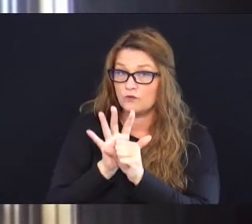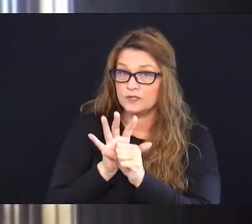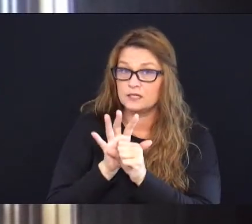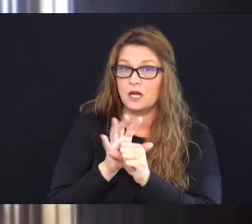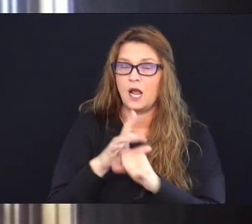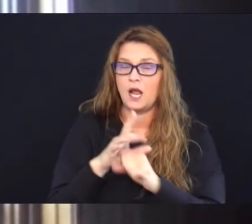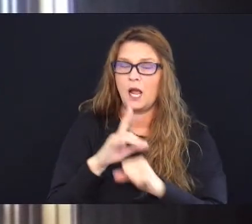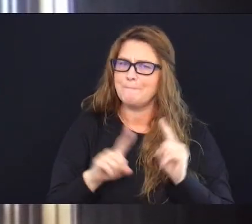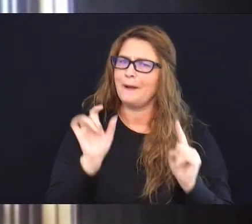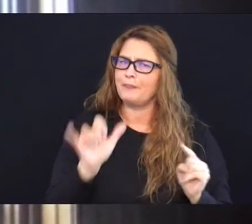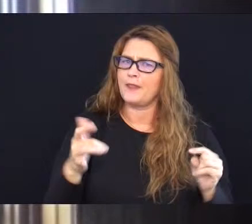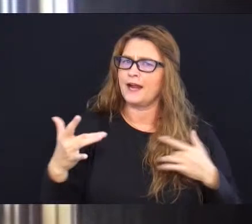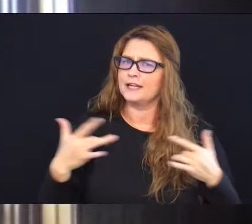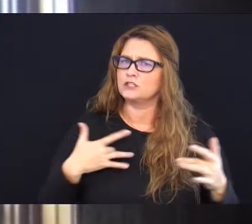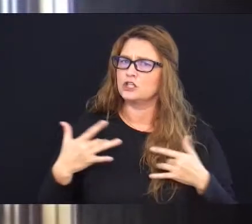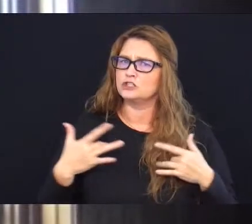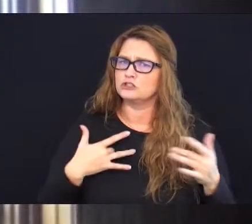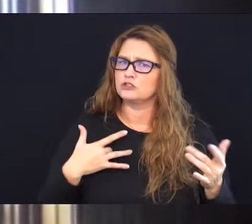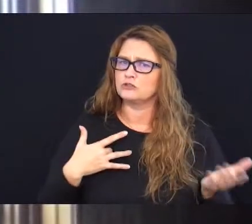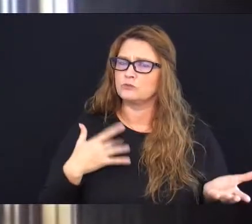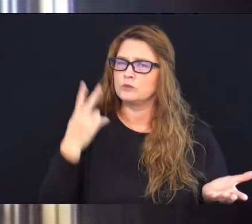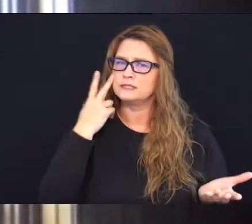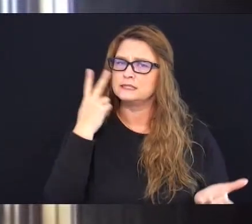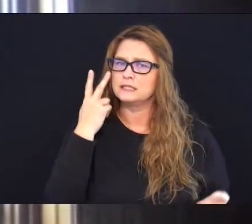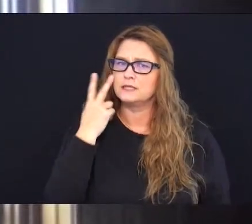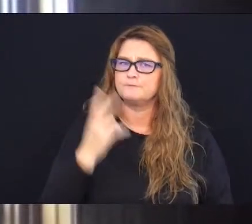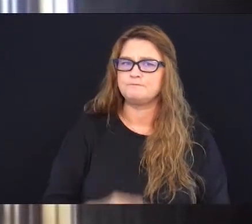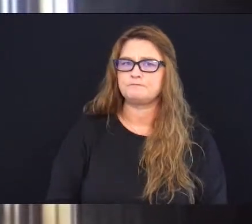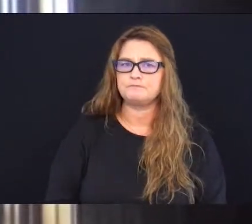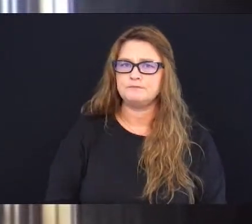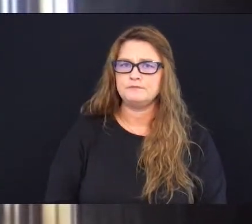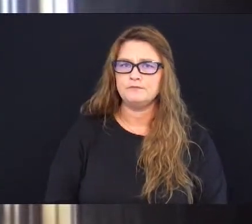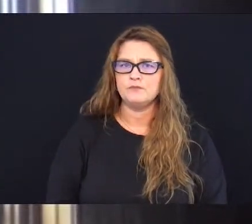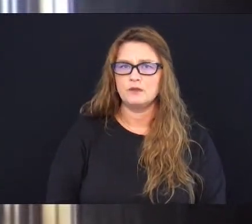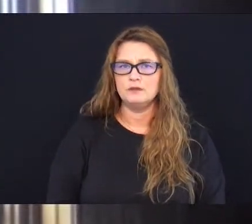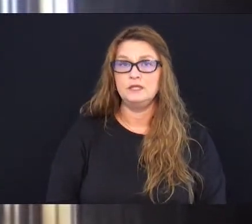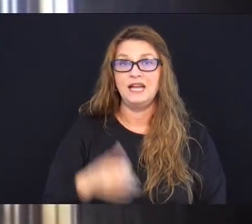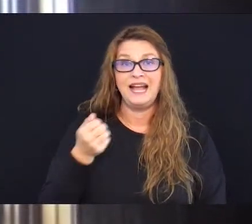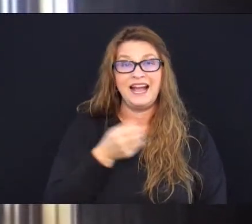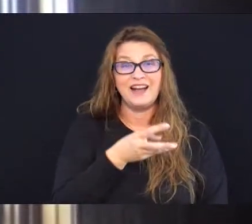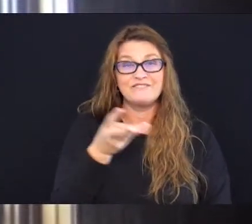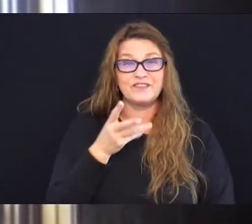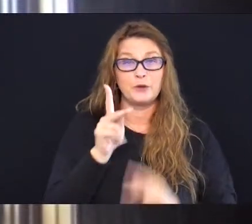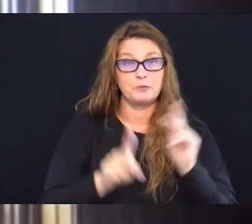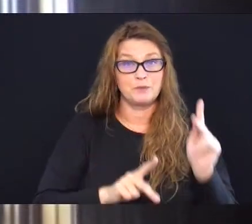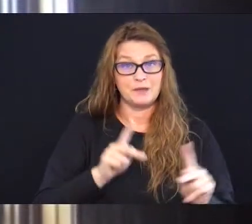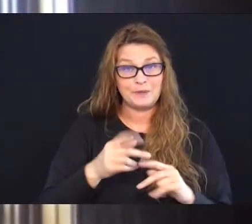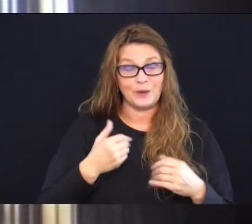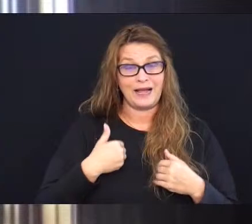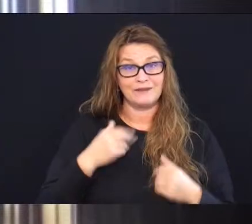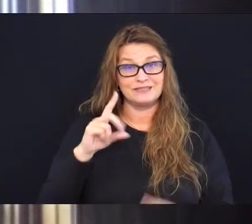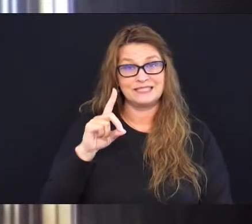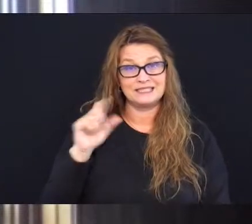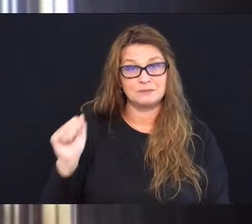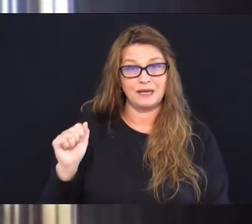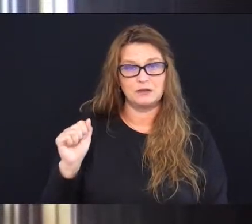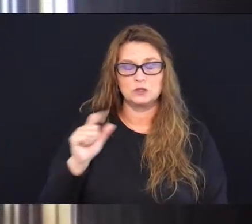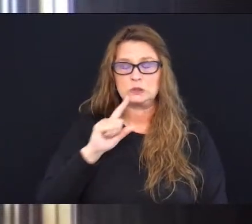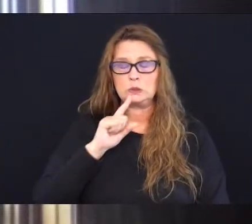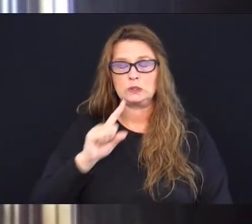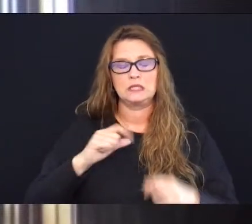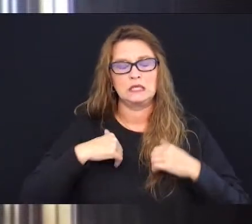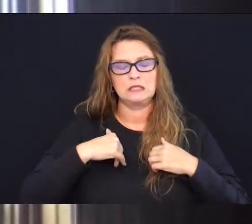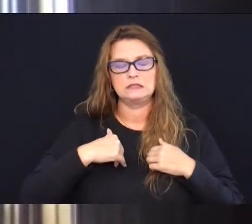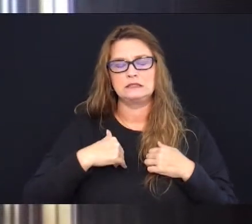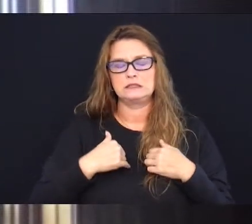is concerning indeed. We also know that a few people can be quite disabled by a chronic fatigue syndrome where they